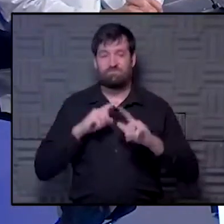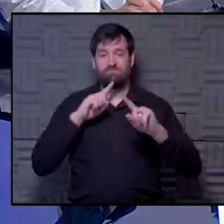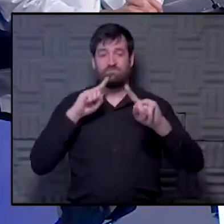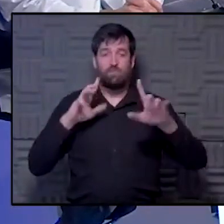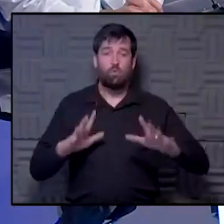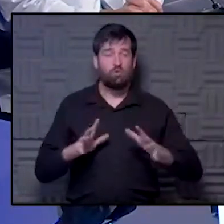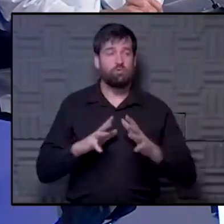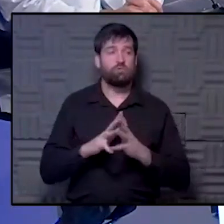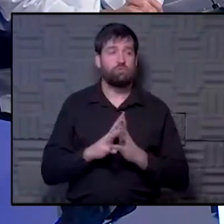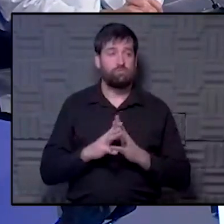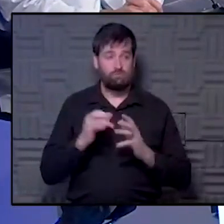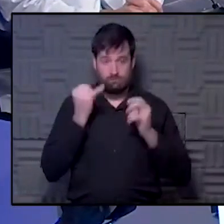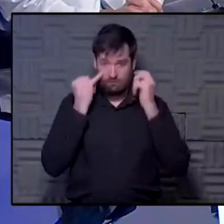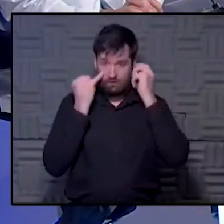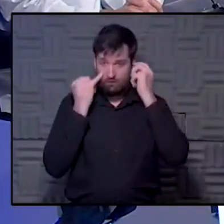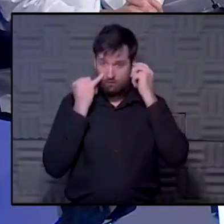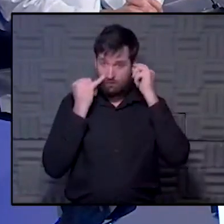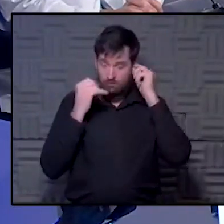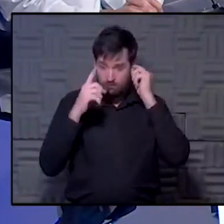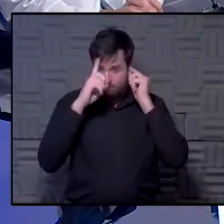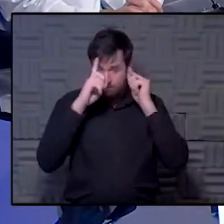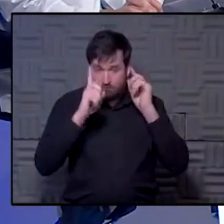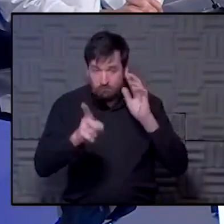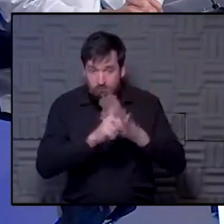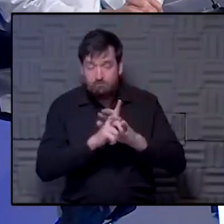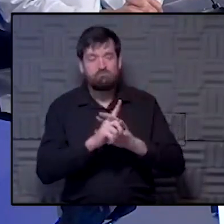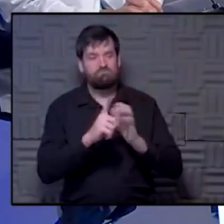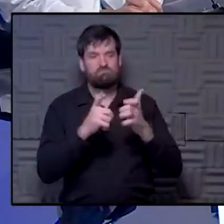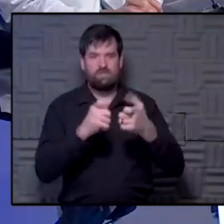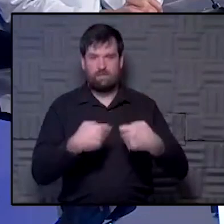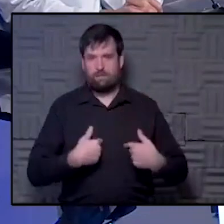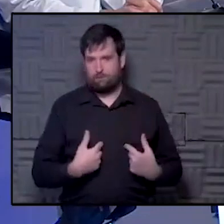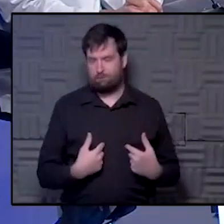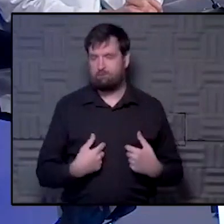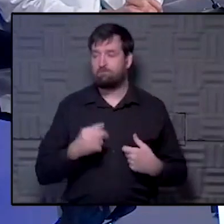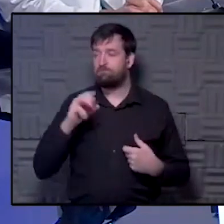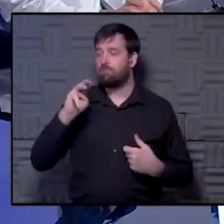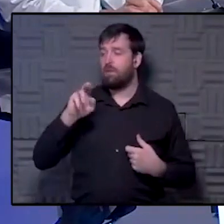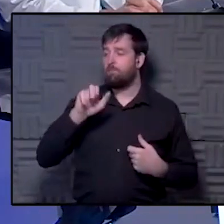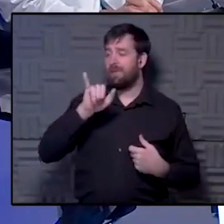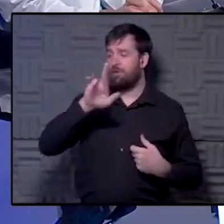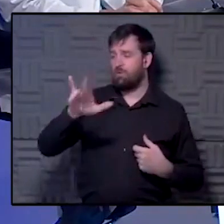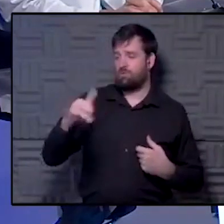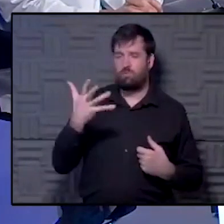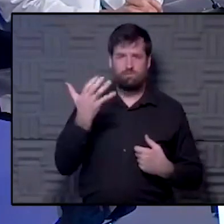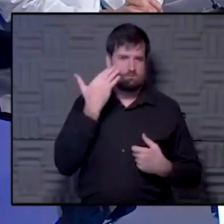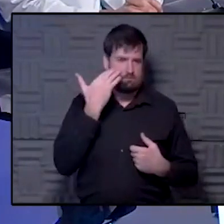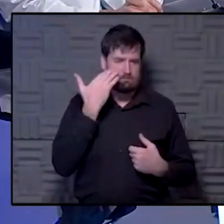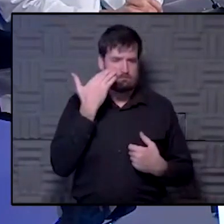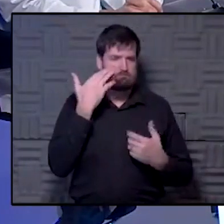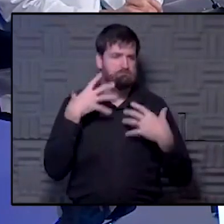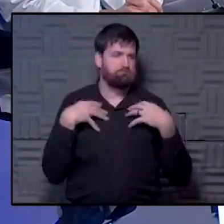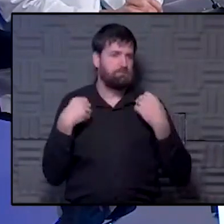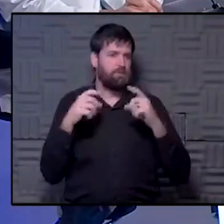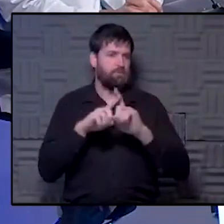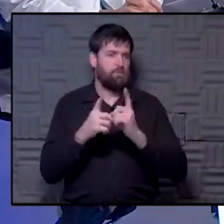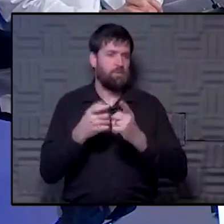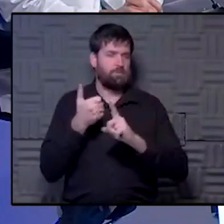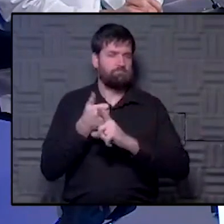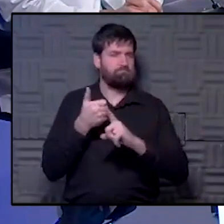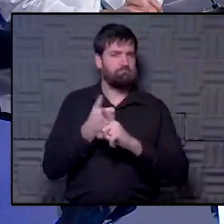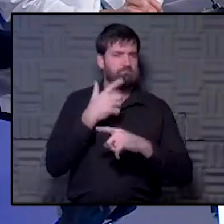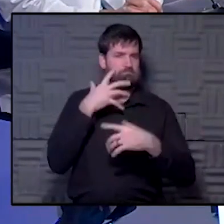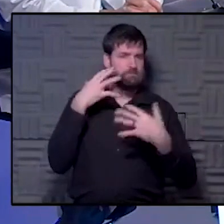reporters, if you think of one, just send me a text. Okay, Mary wants to know, how does a health department